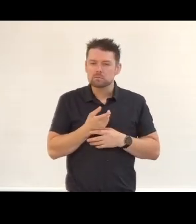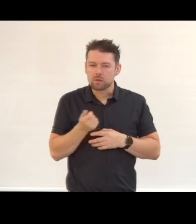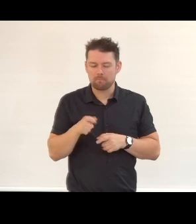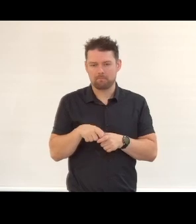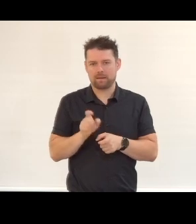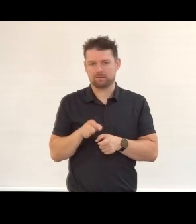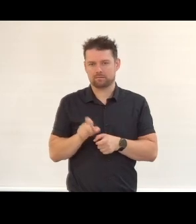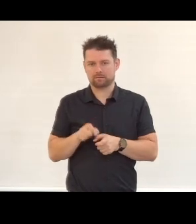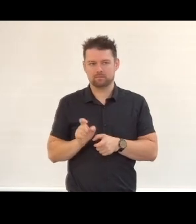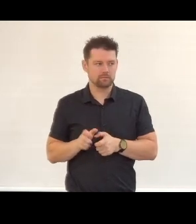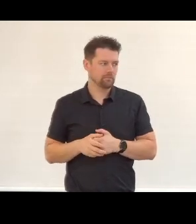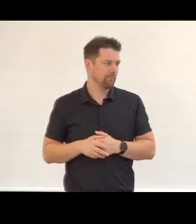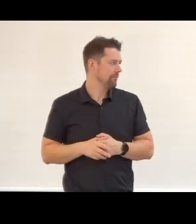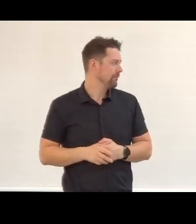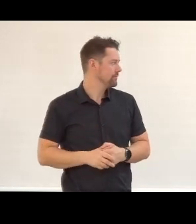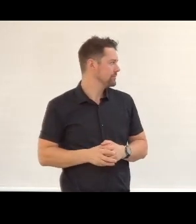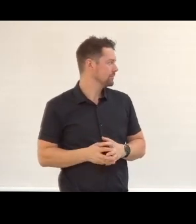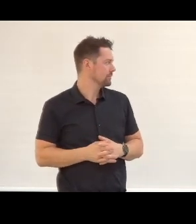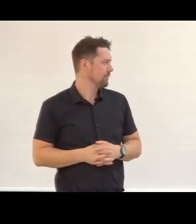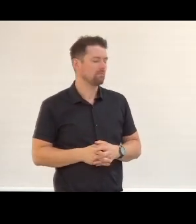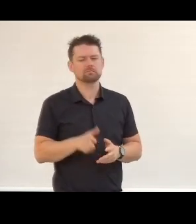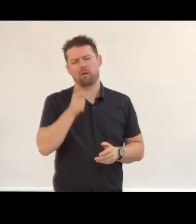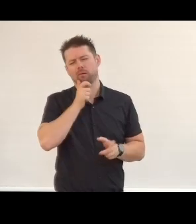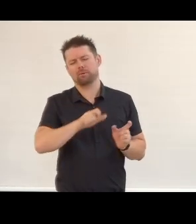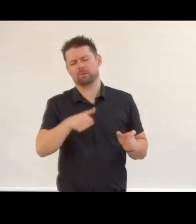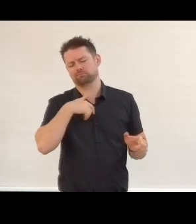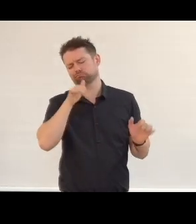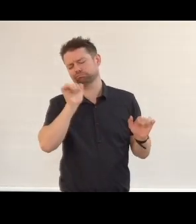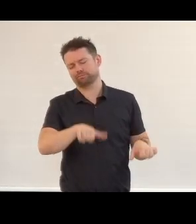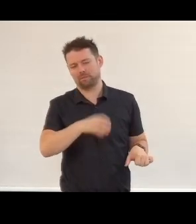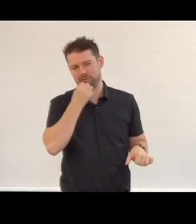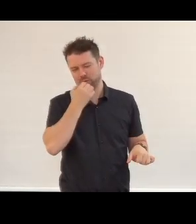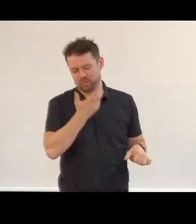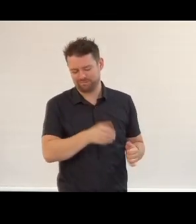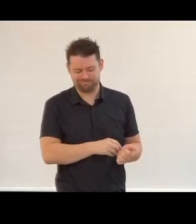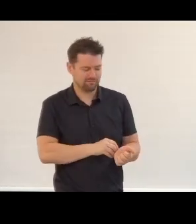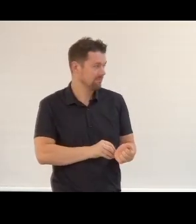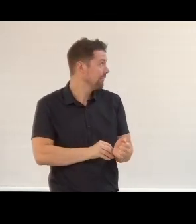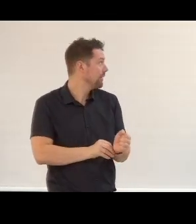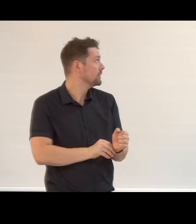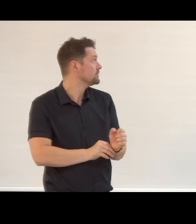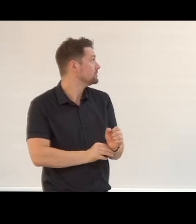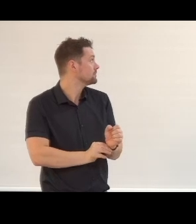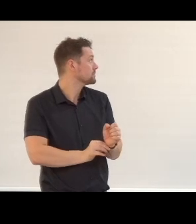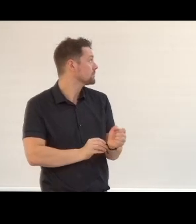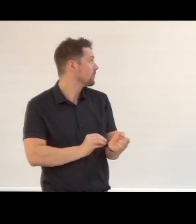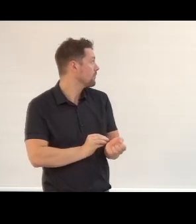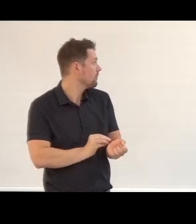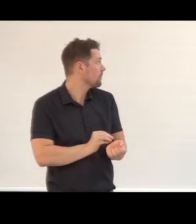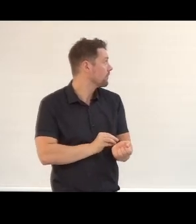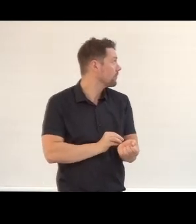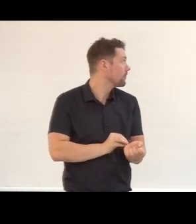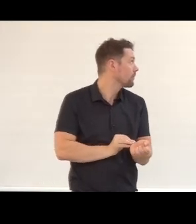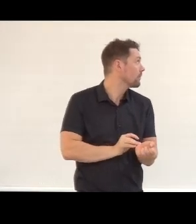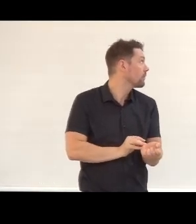So I know people love the food at high seas. So here are just some examples of